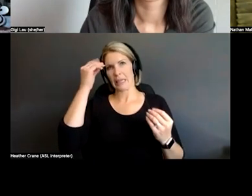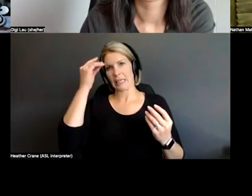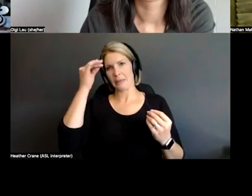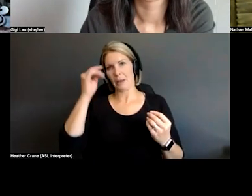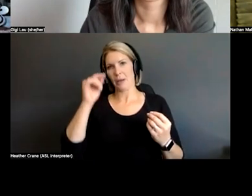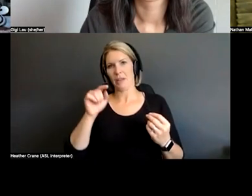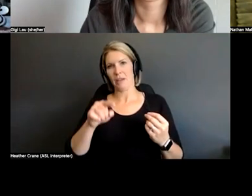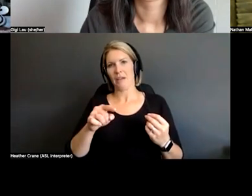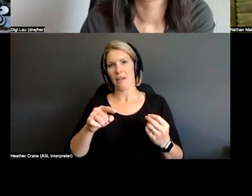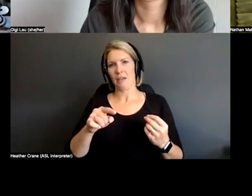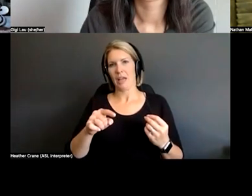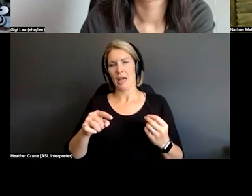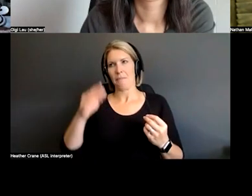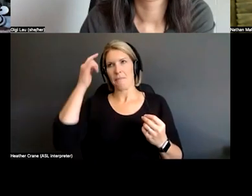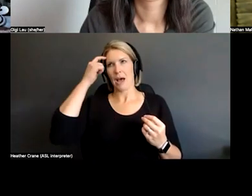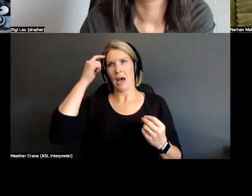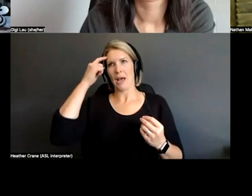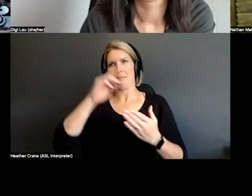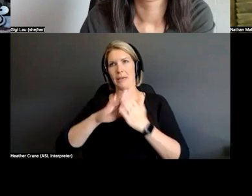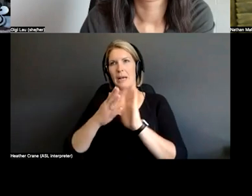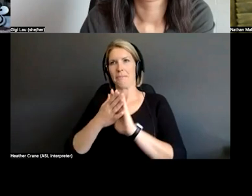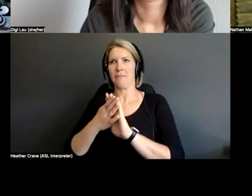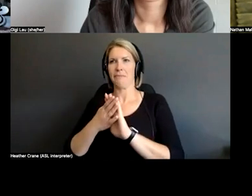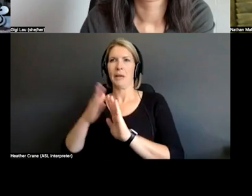not a sexual book. So I just couldn't go there.